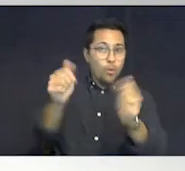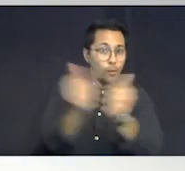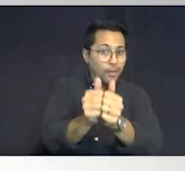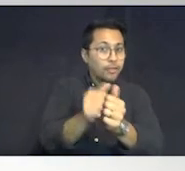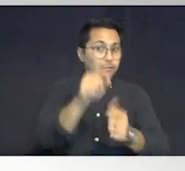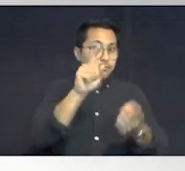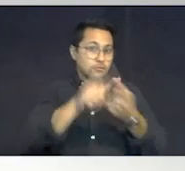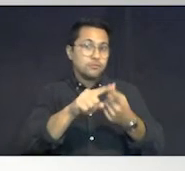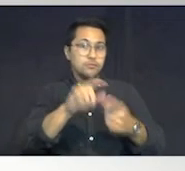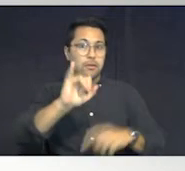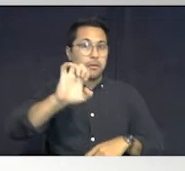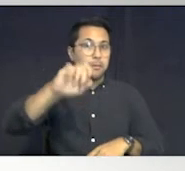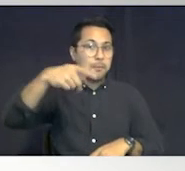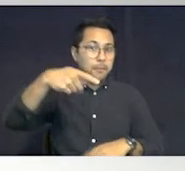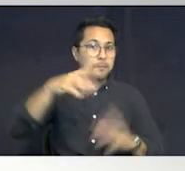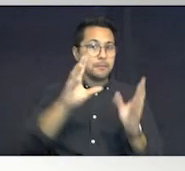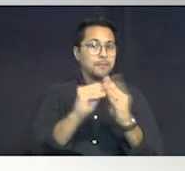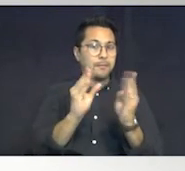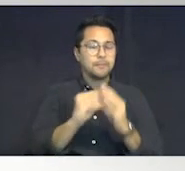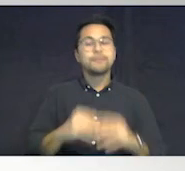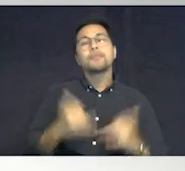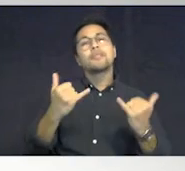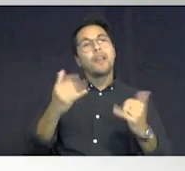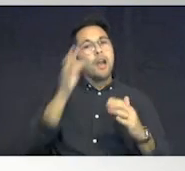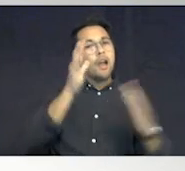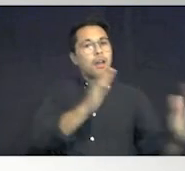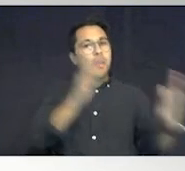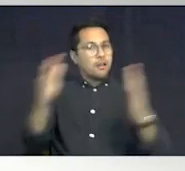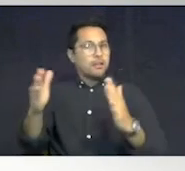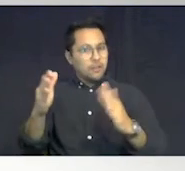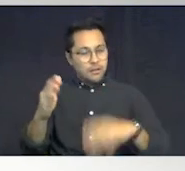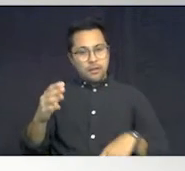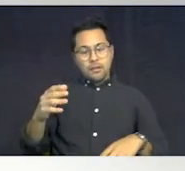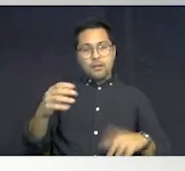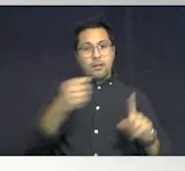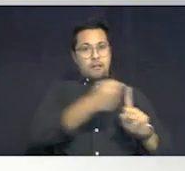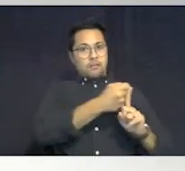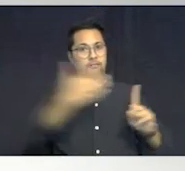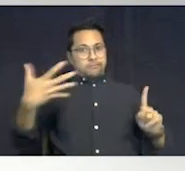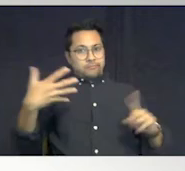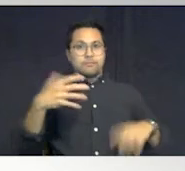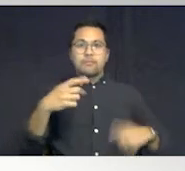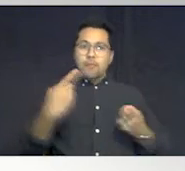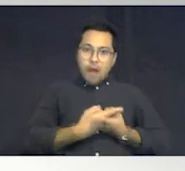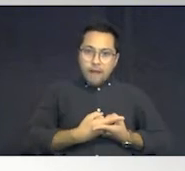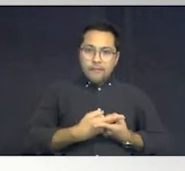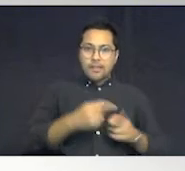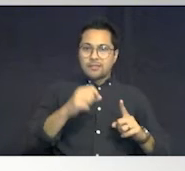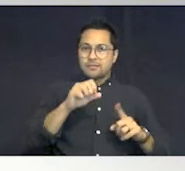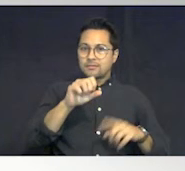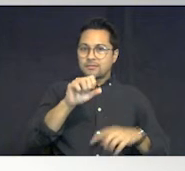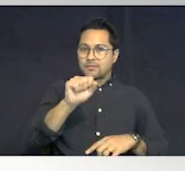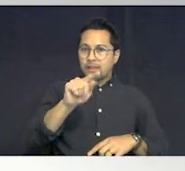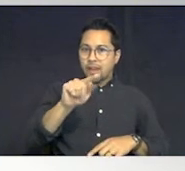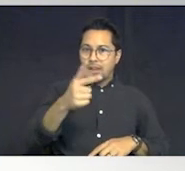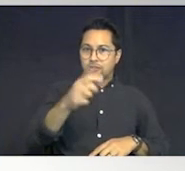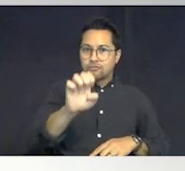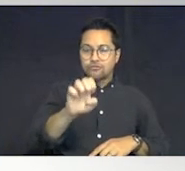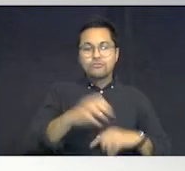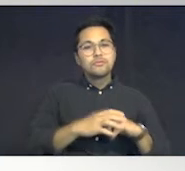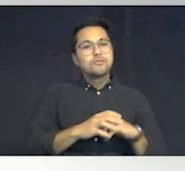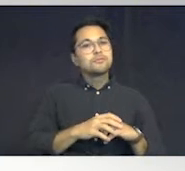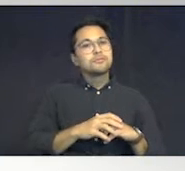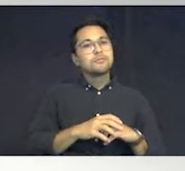So we're going to move on to the more pervasive ongoing conflict stage. So clearly identified conflicts may be effectively addressed through